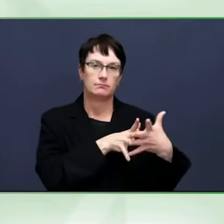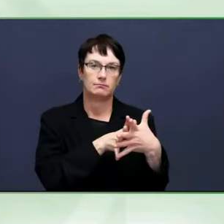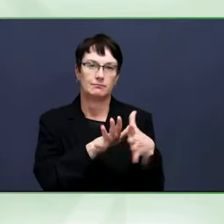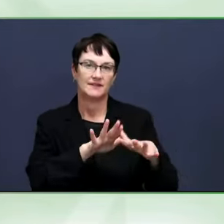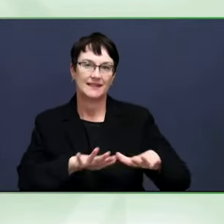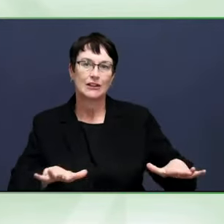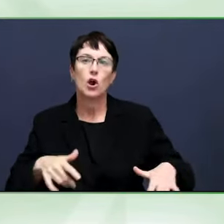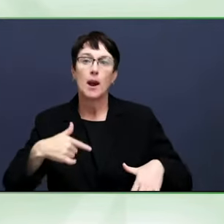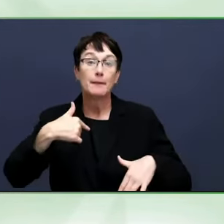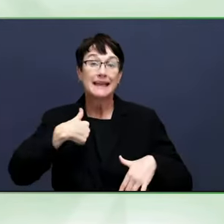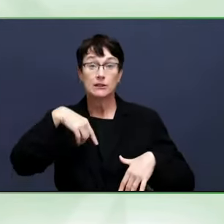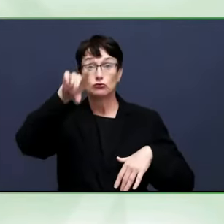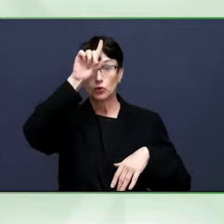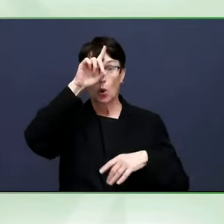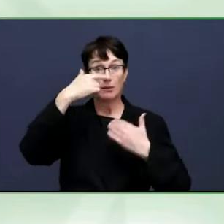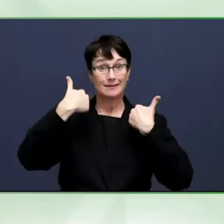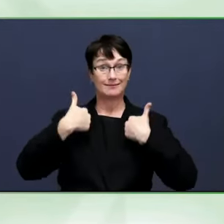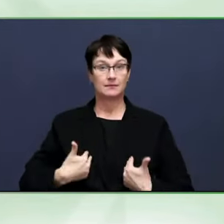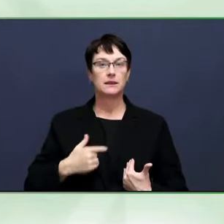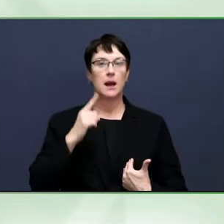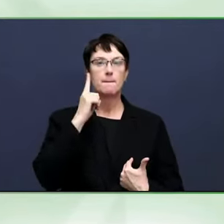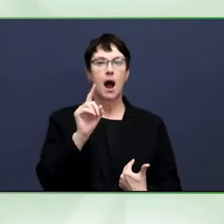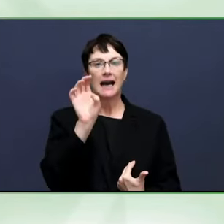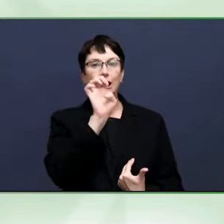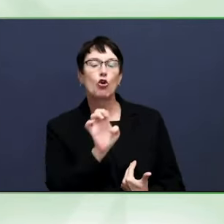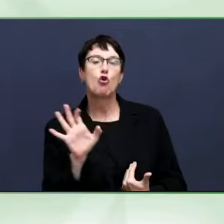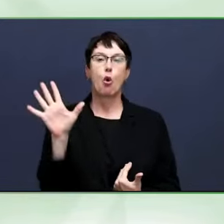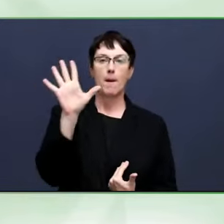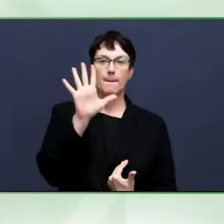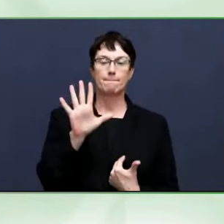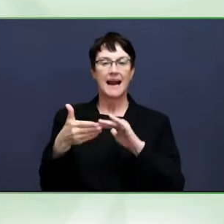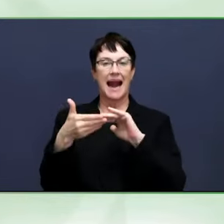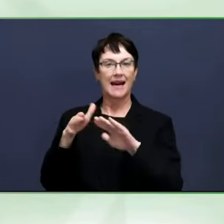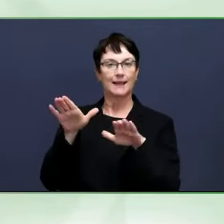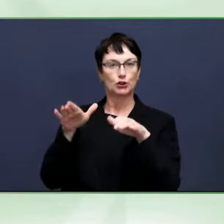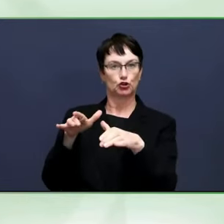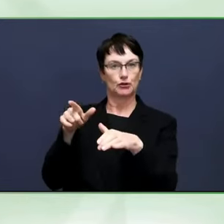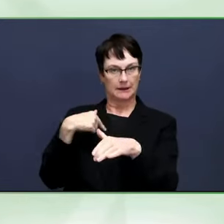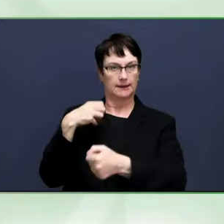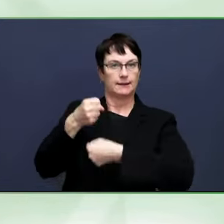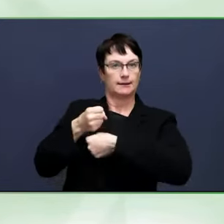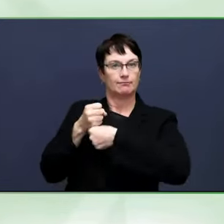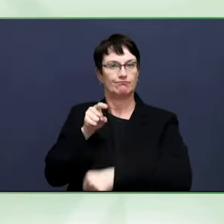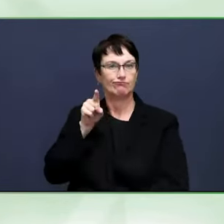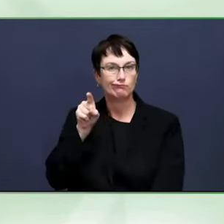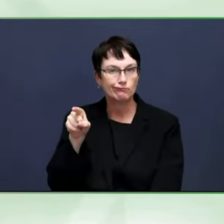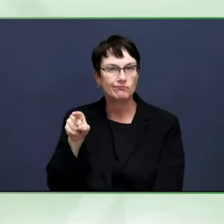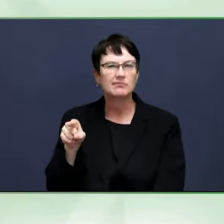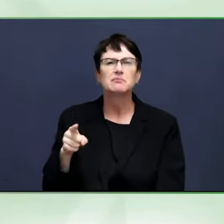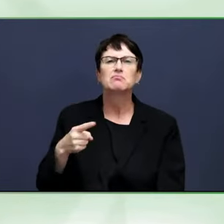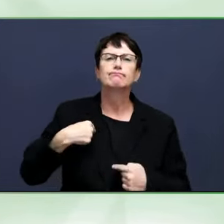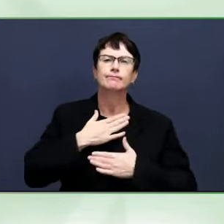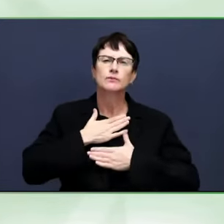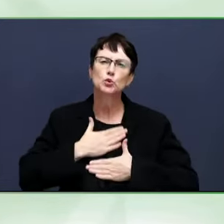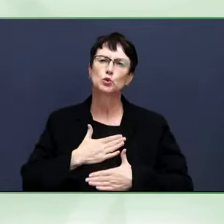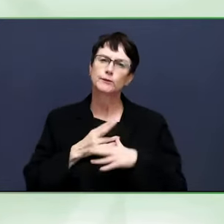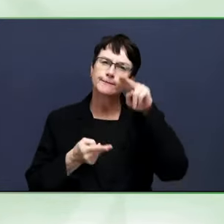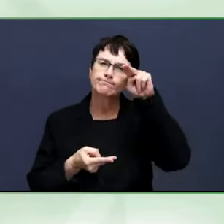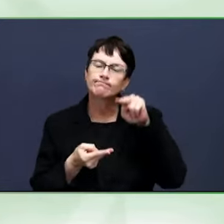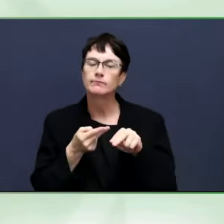briefly introduce what we are doing, what our mission is, what our visions are, and